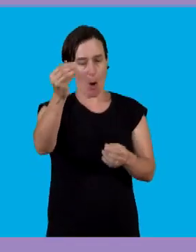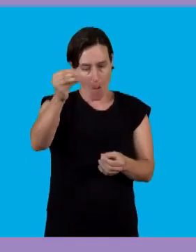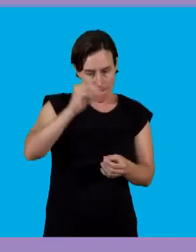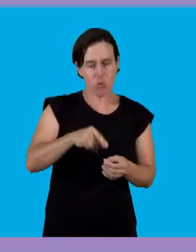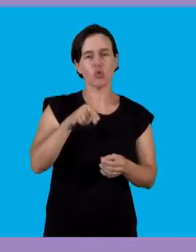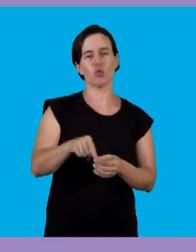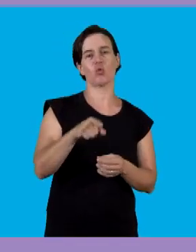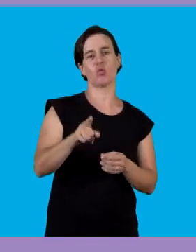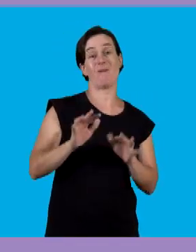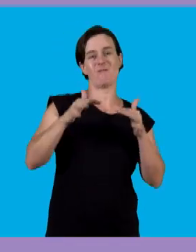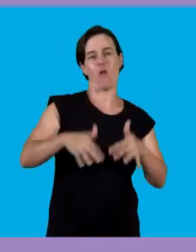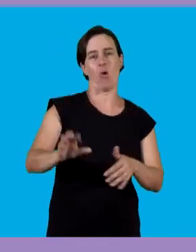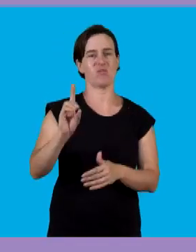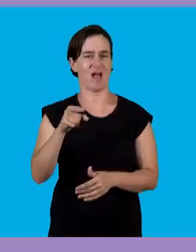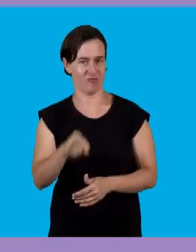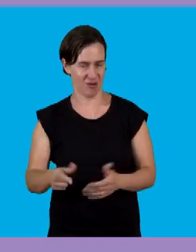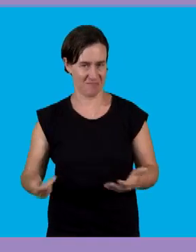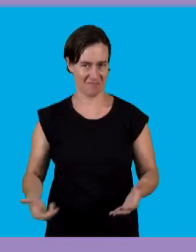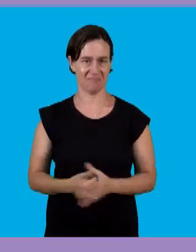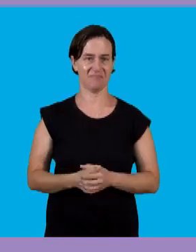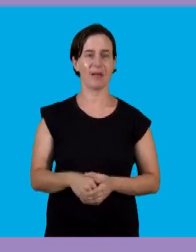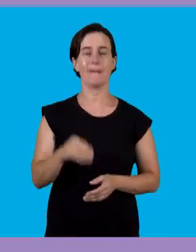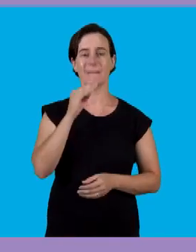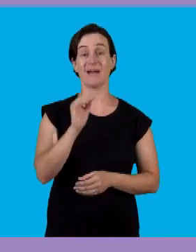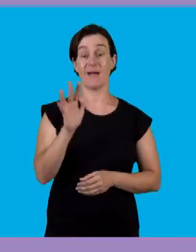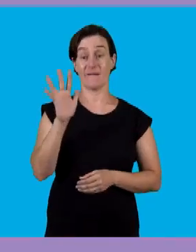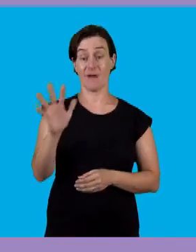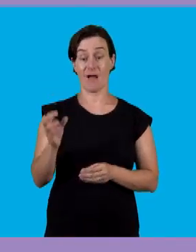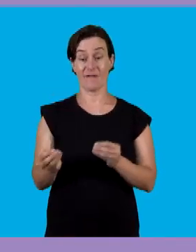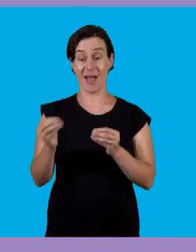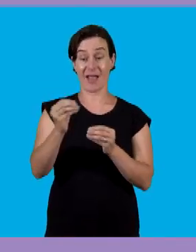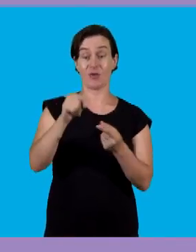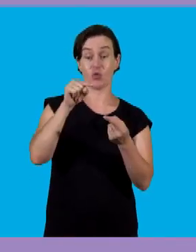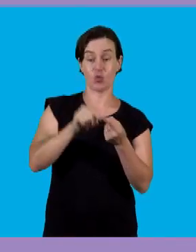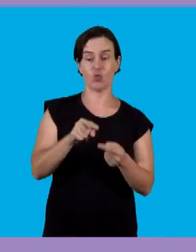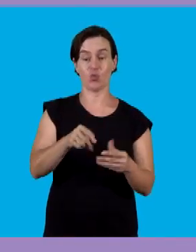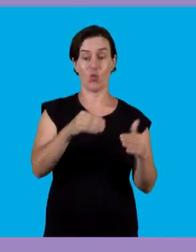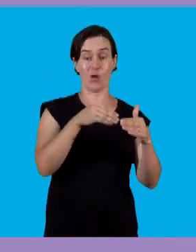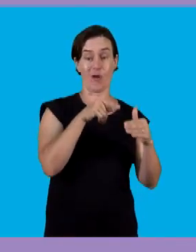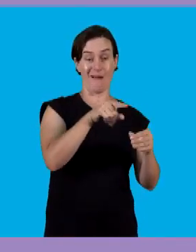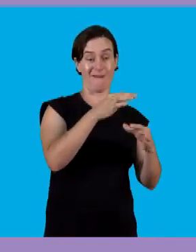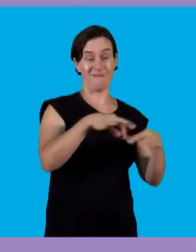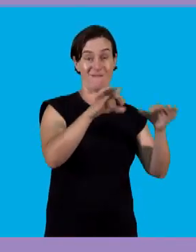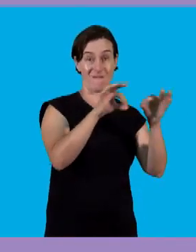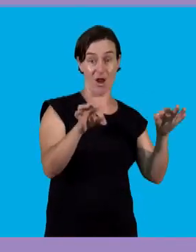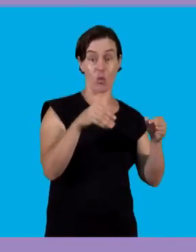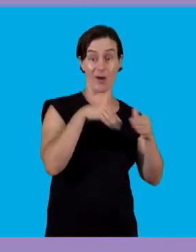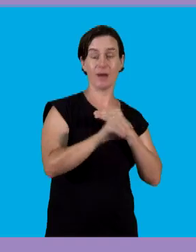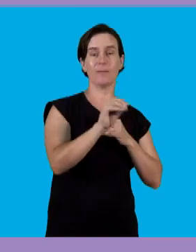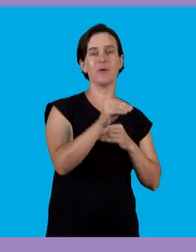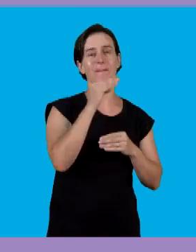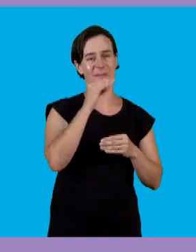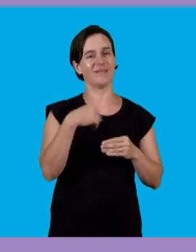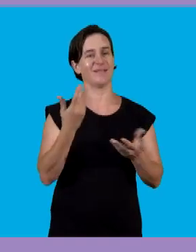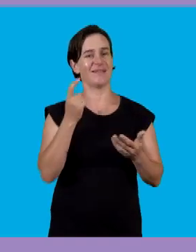So our verbal representation was that 5 is added to an input value. So in the flow diagram, we had